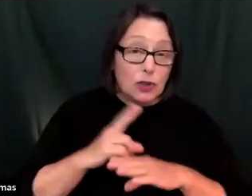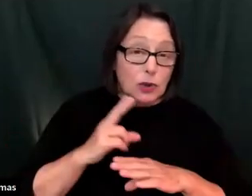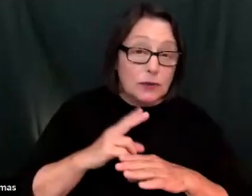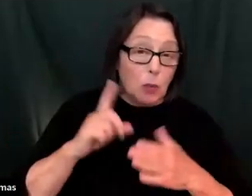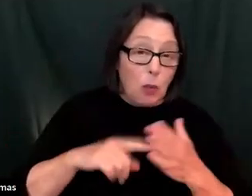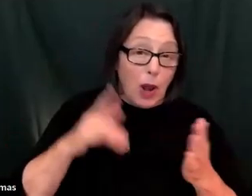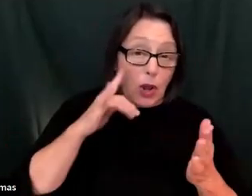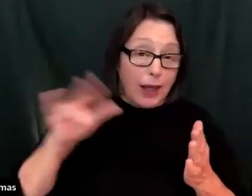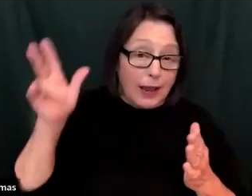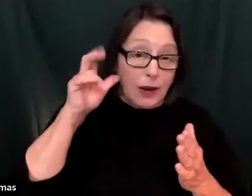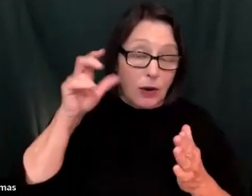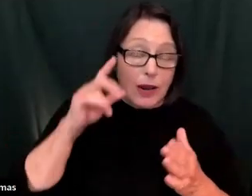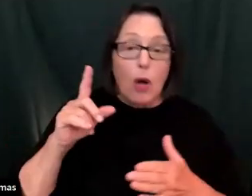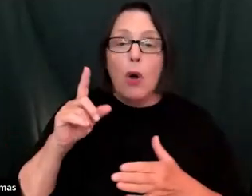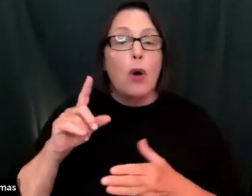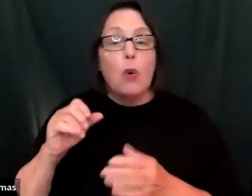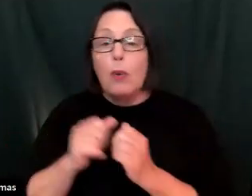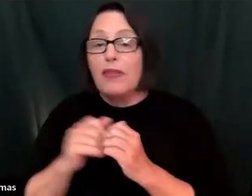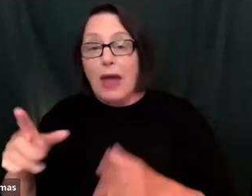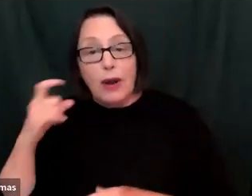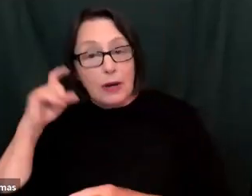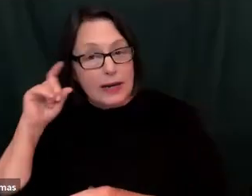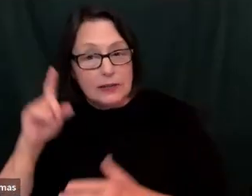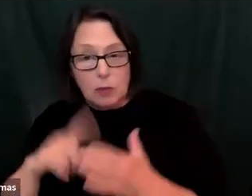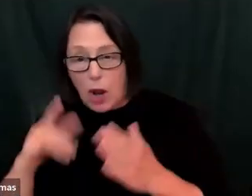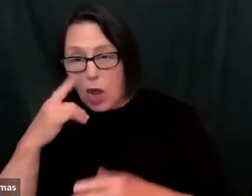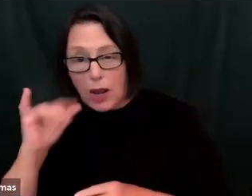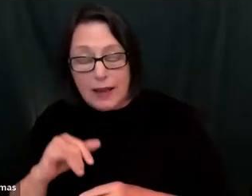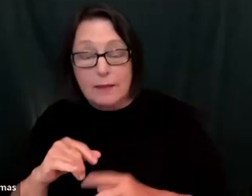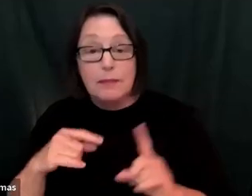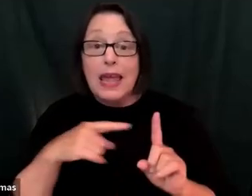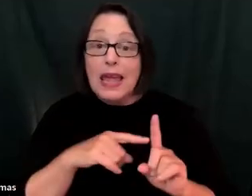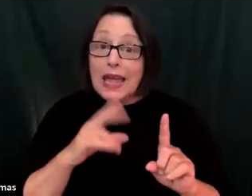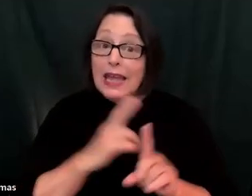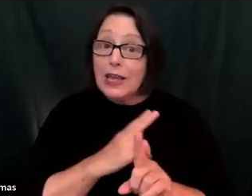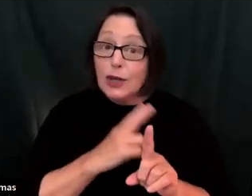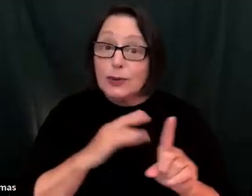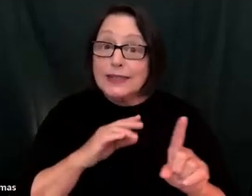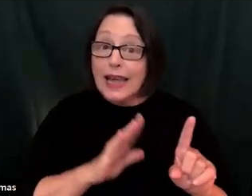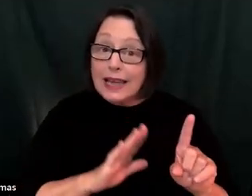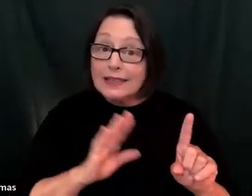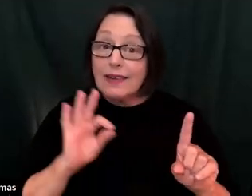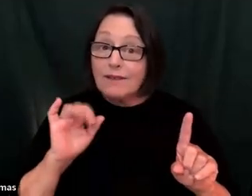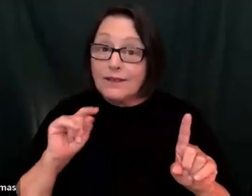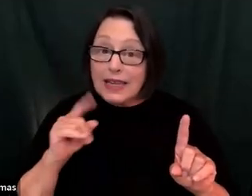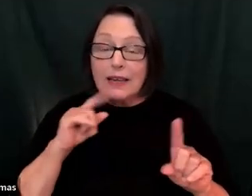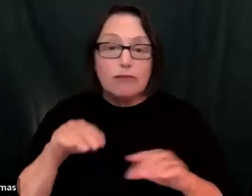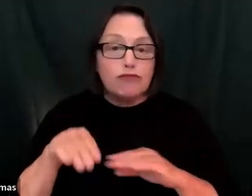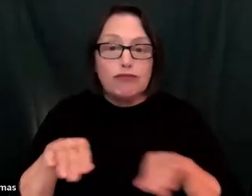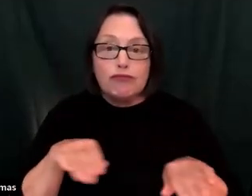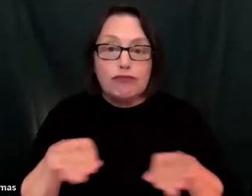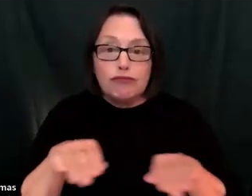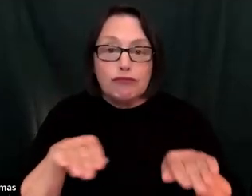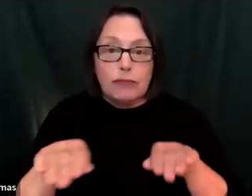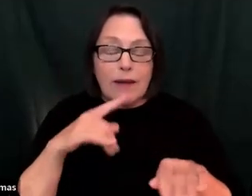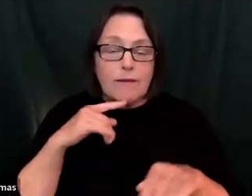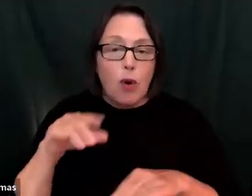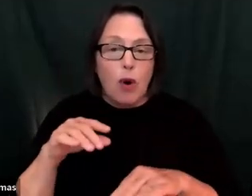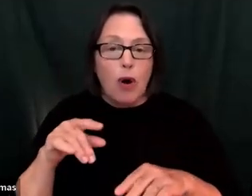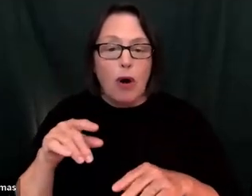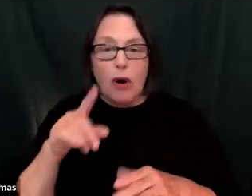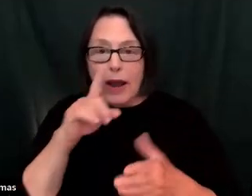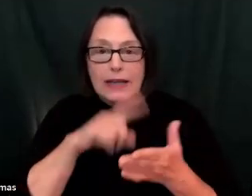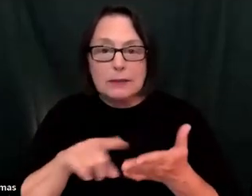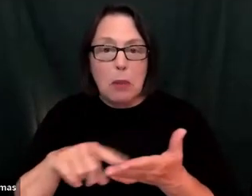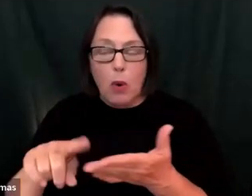doesn't. He uses his feet to explore. And if they are going to present information to his hands, his